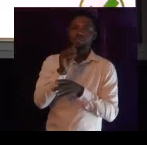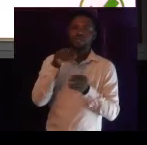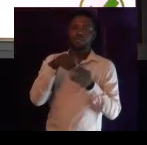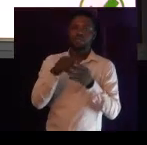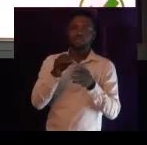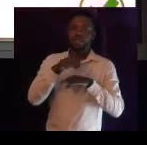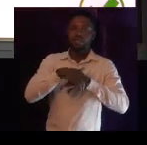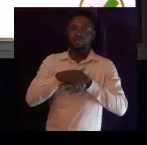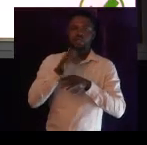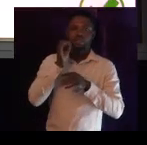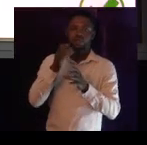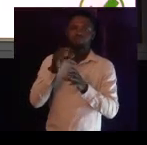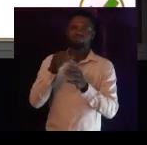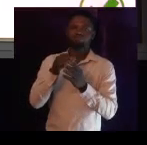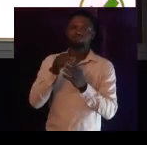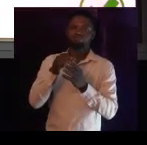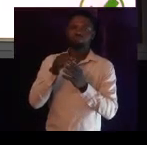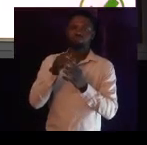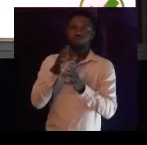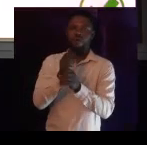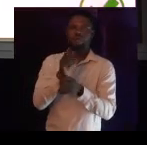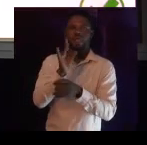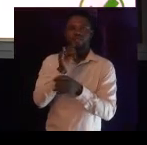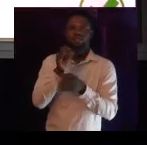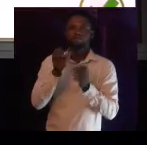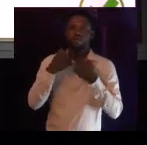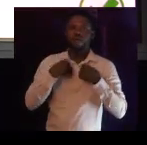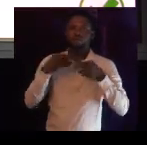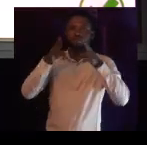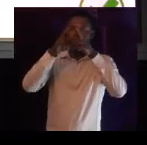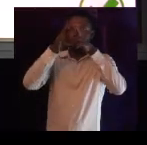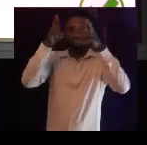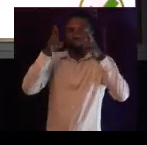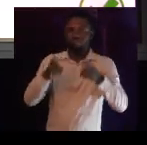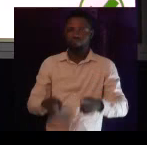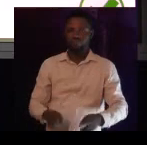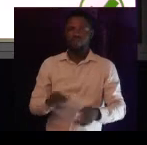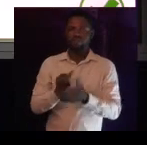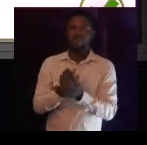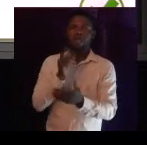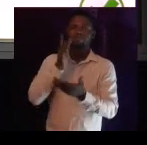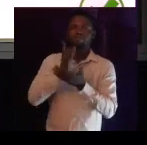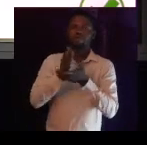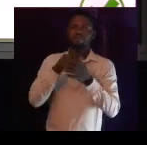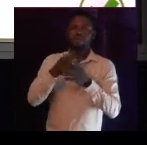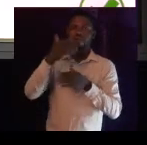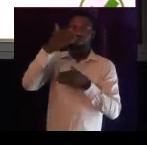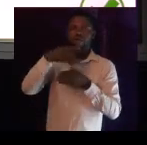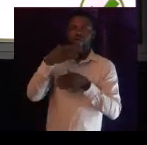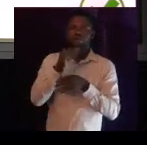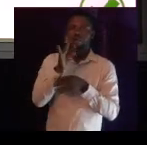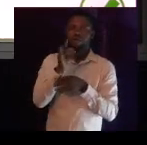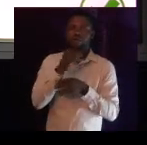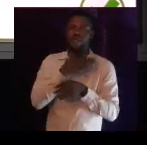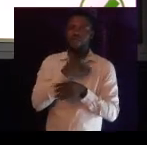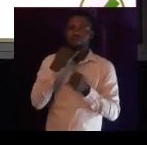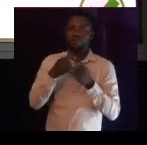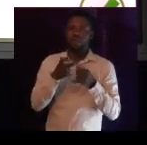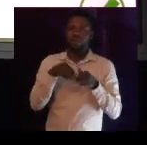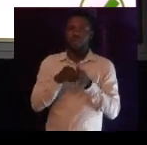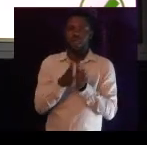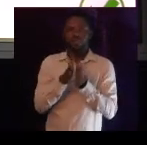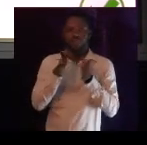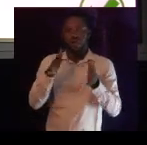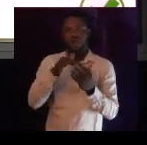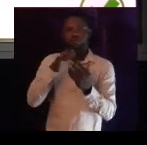16. In English studies, it's called 18, so you have a rectangle that stops in front of 18. Finally, in